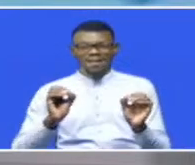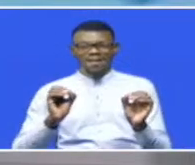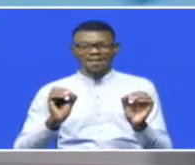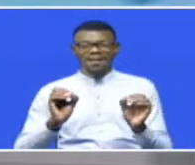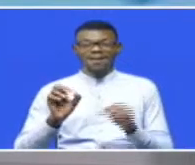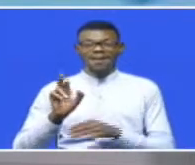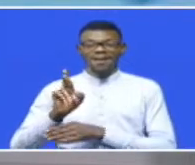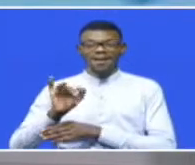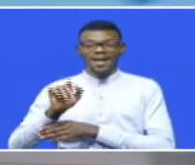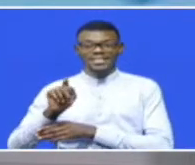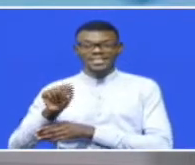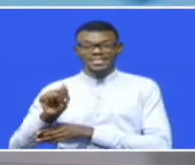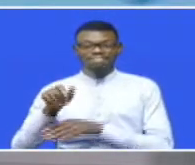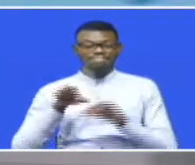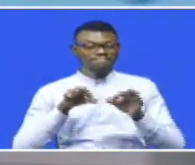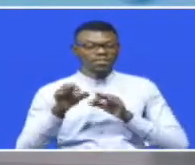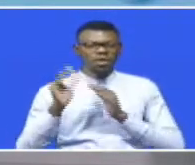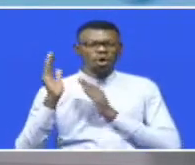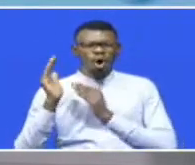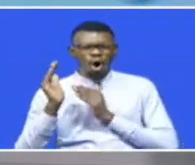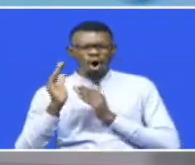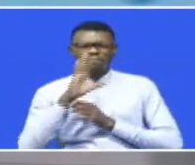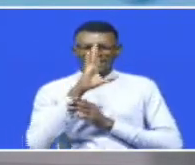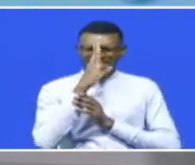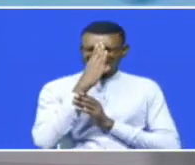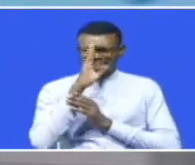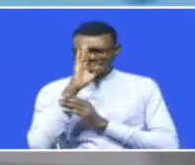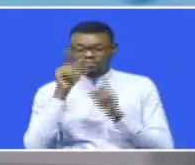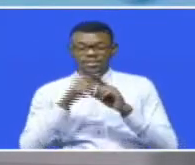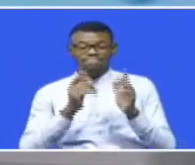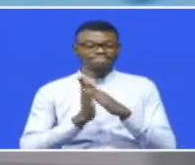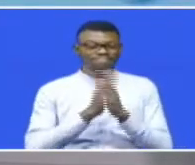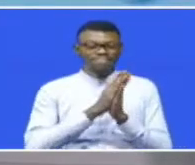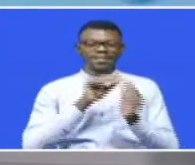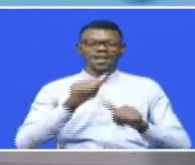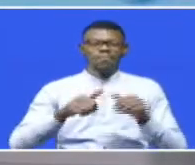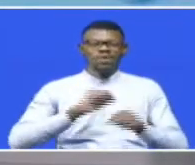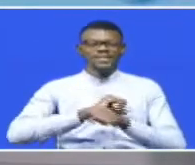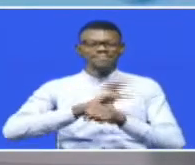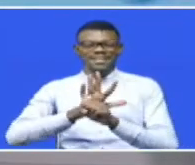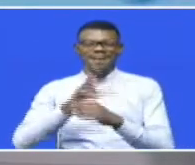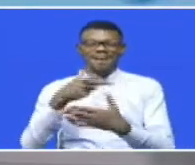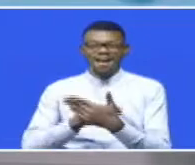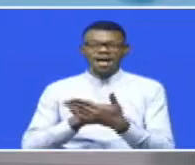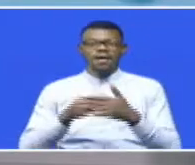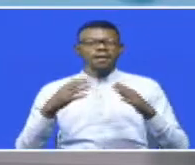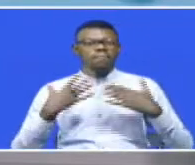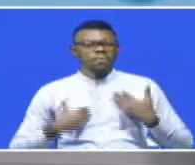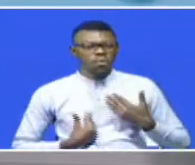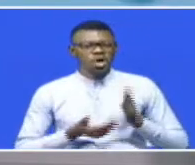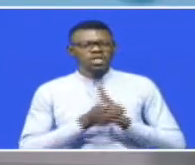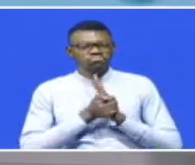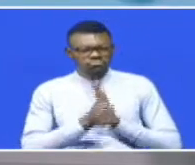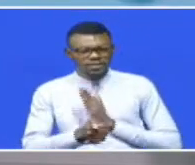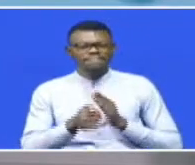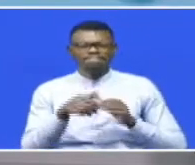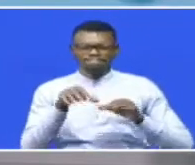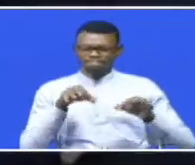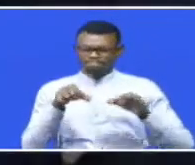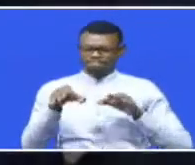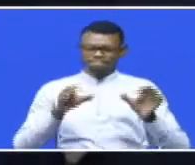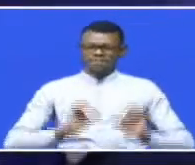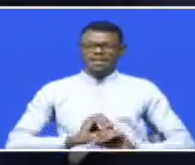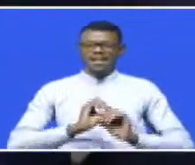Tinina, reports on the hopes, doubts, and of course, stories of the COVID-19 vaccine as experts debunk the myths.